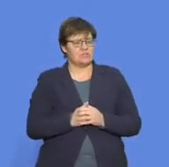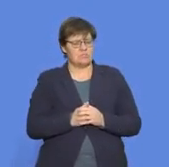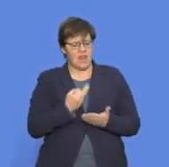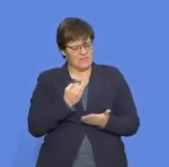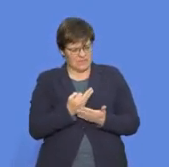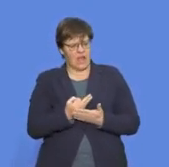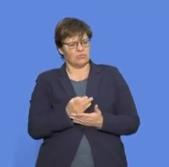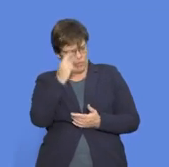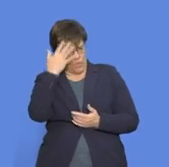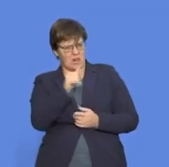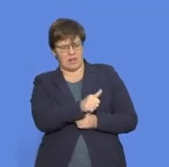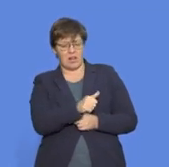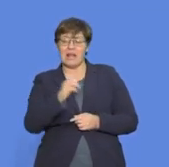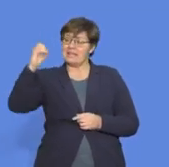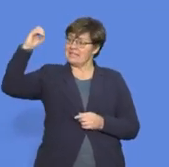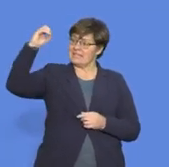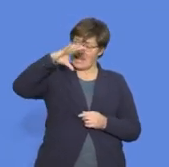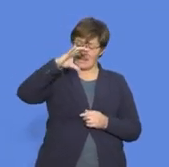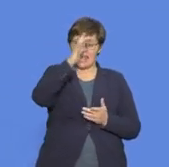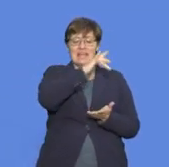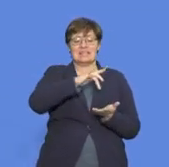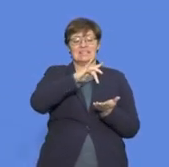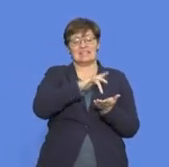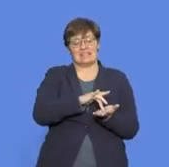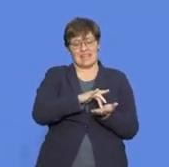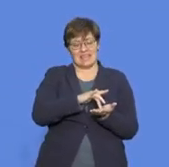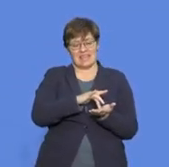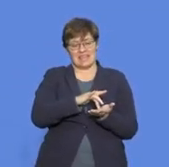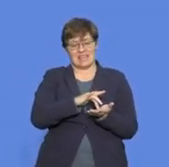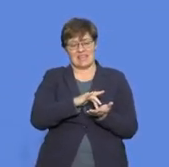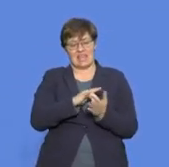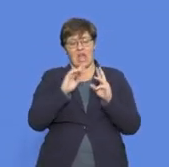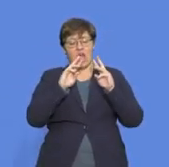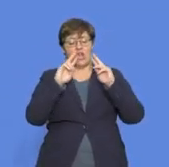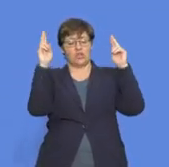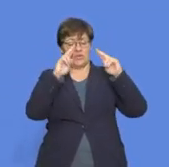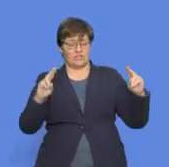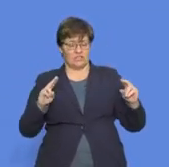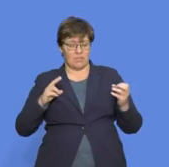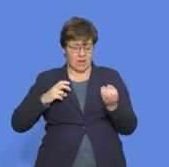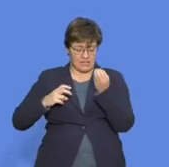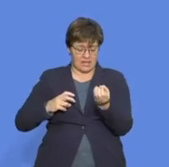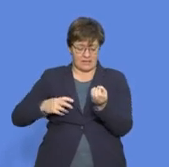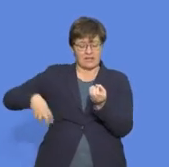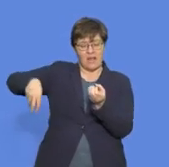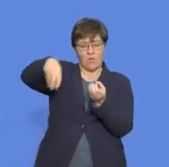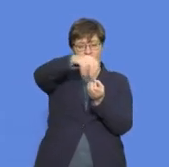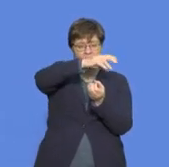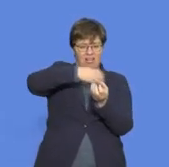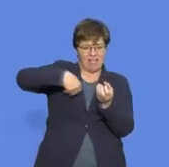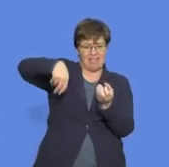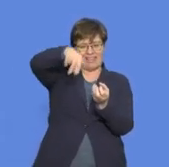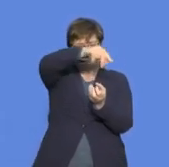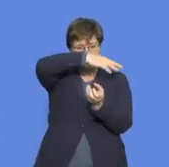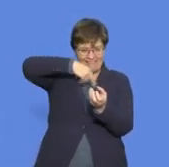the sun is the center of the universe. Okay, so everything revolves